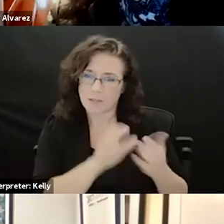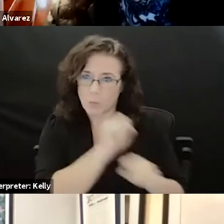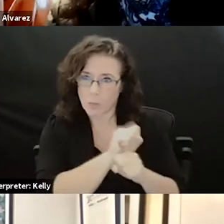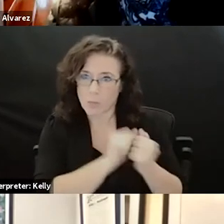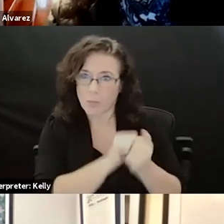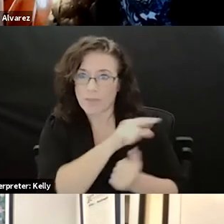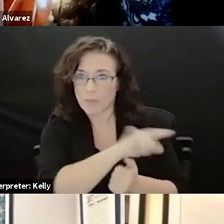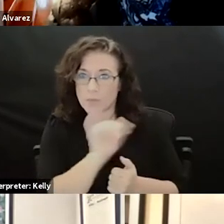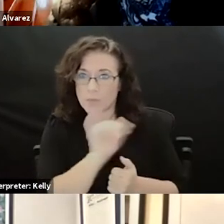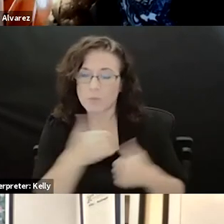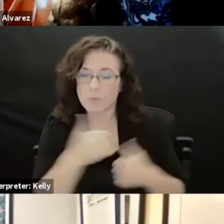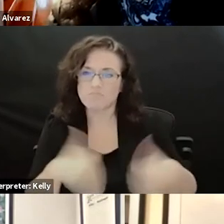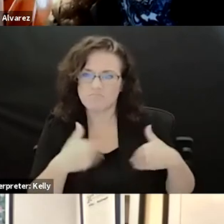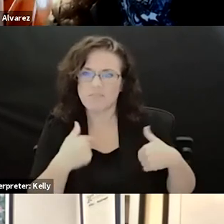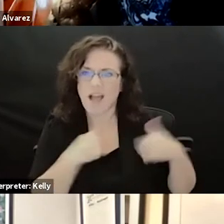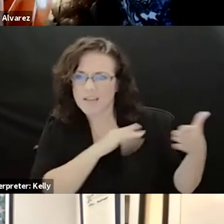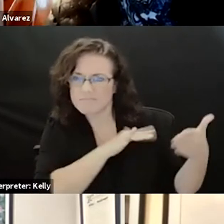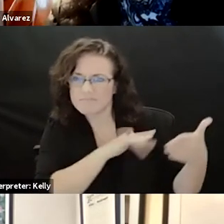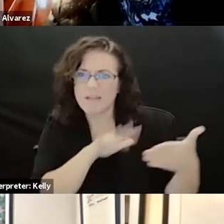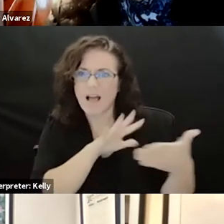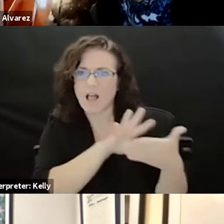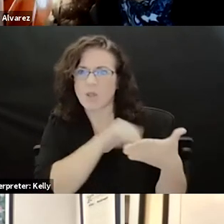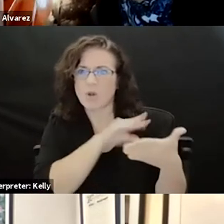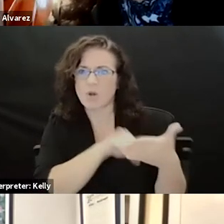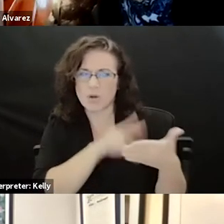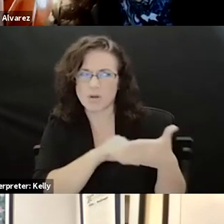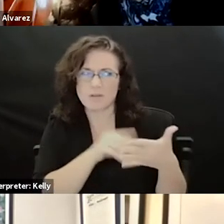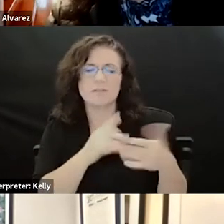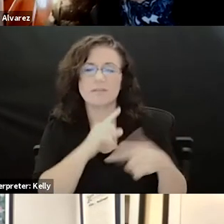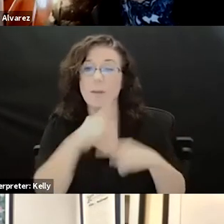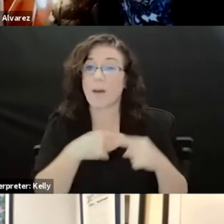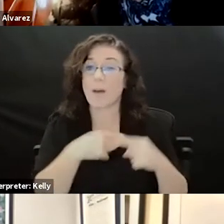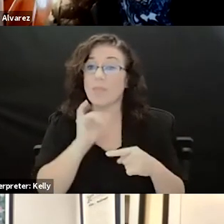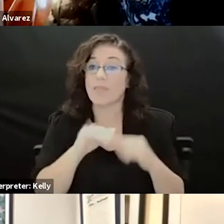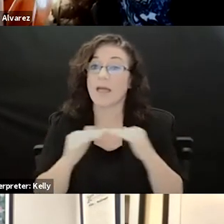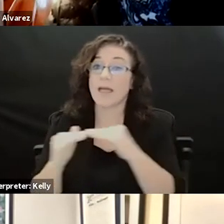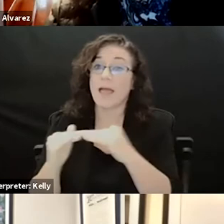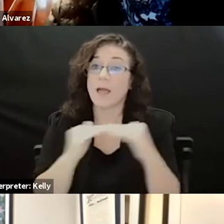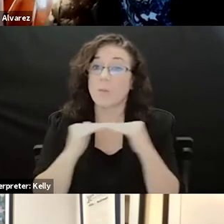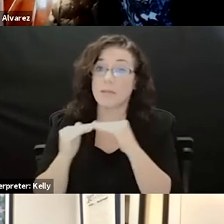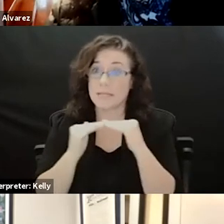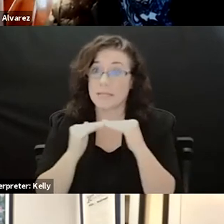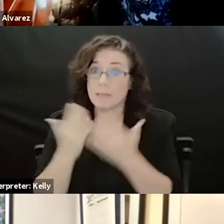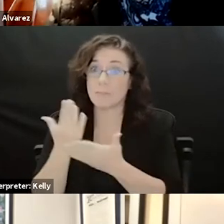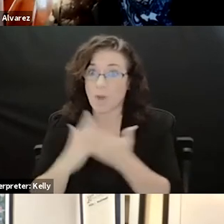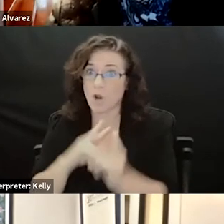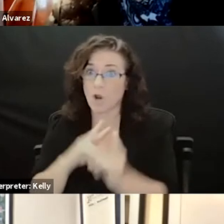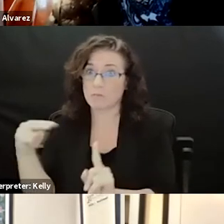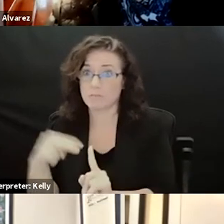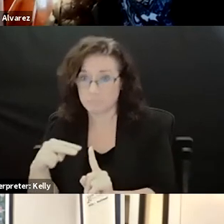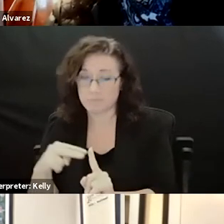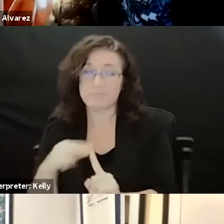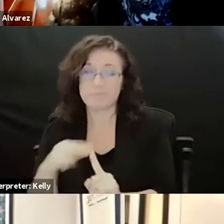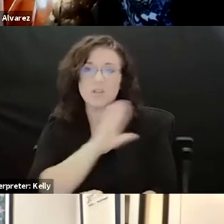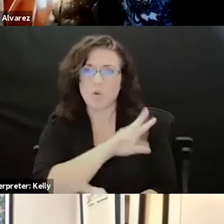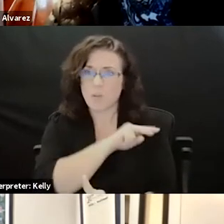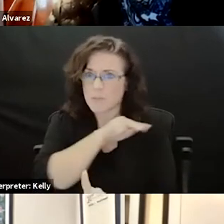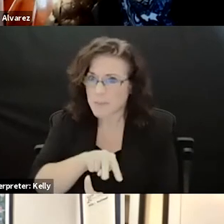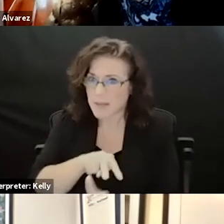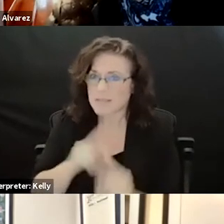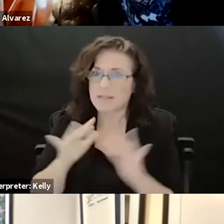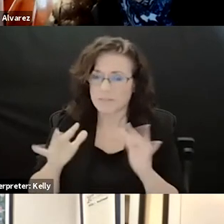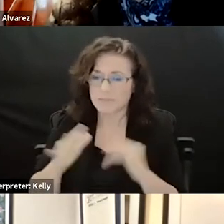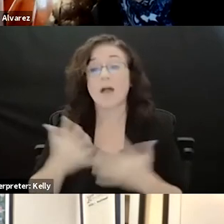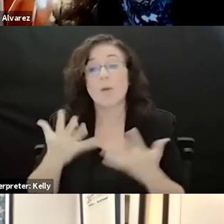think we learned a lot about you know the equity piece and and your perspective and i also want to thank supernat uh supervisor malondo and marie